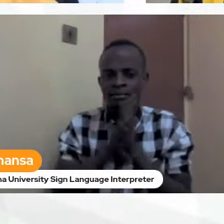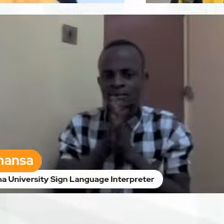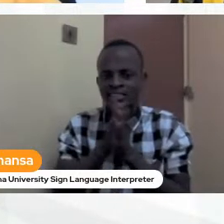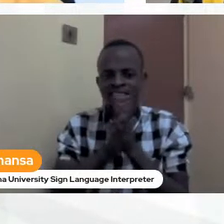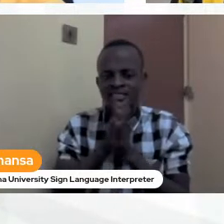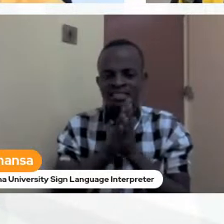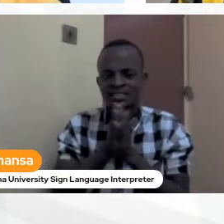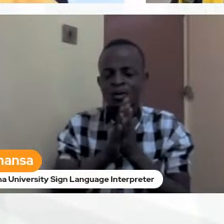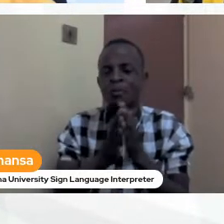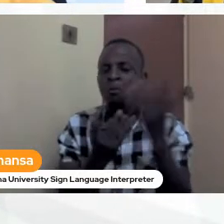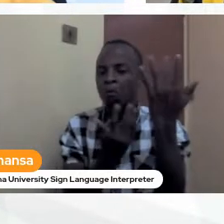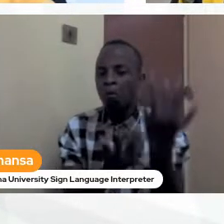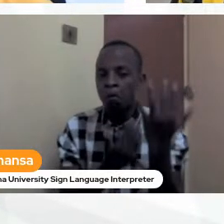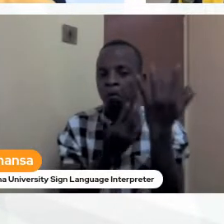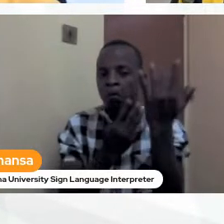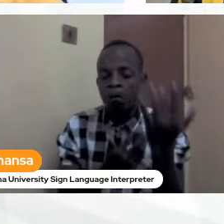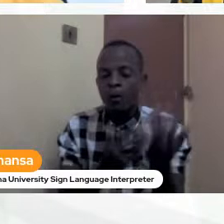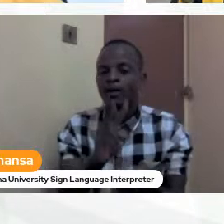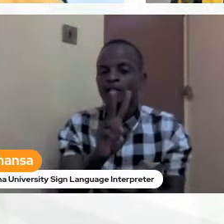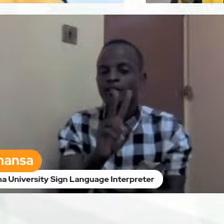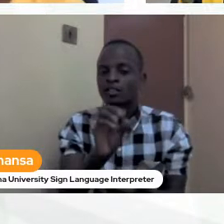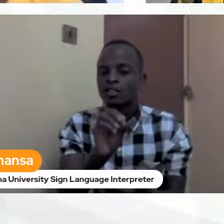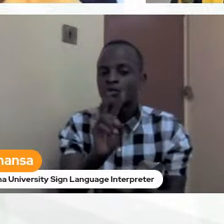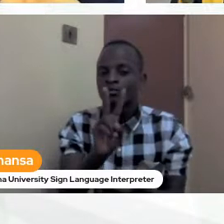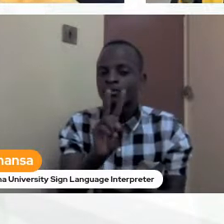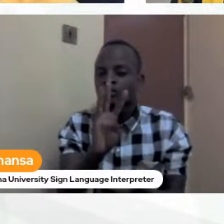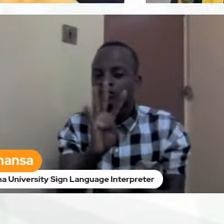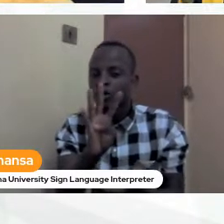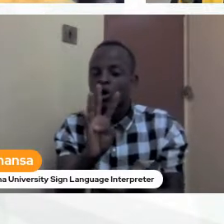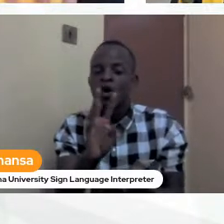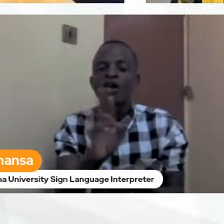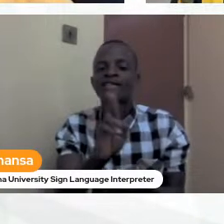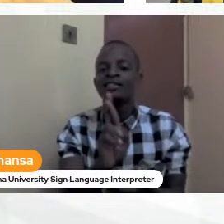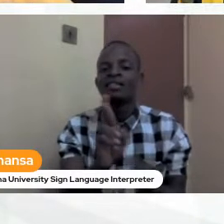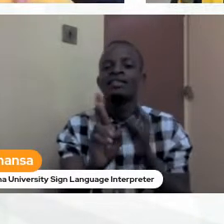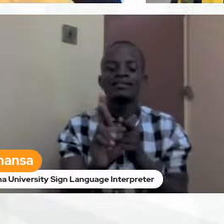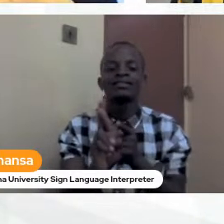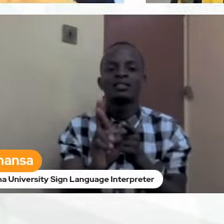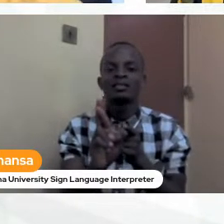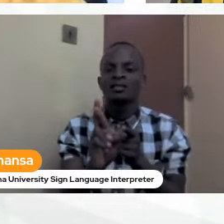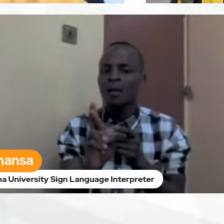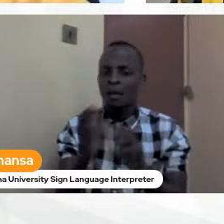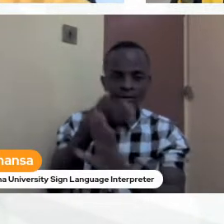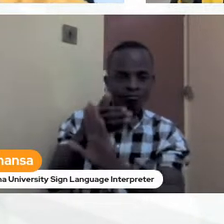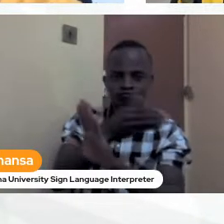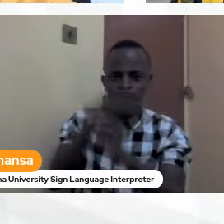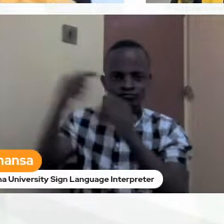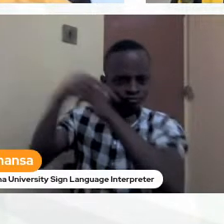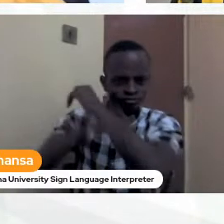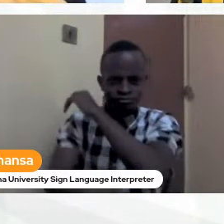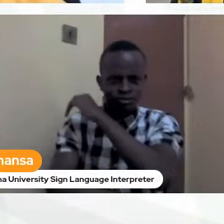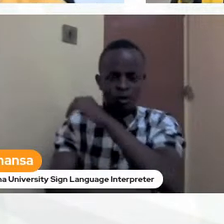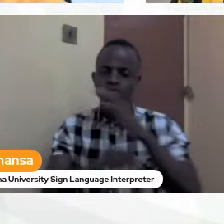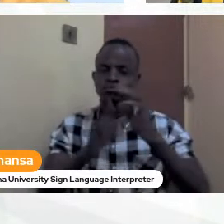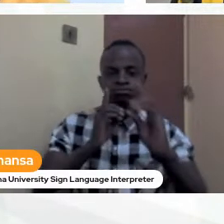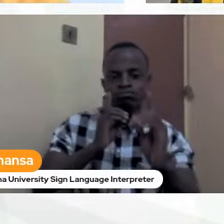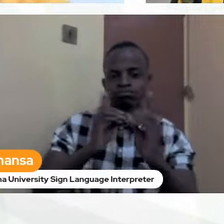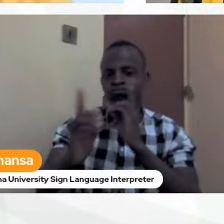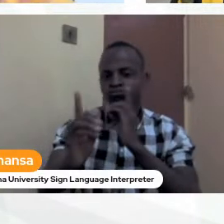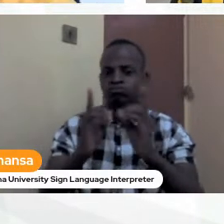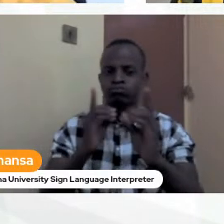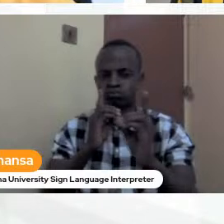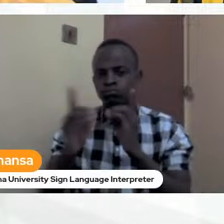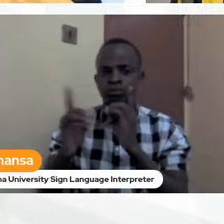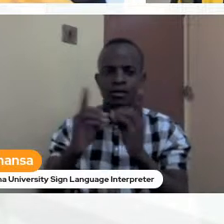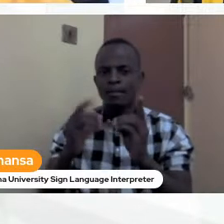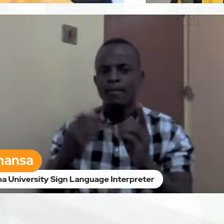equally as excited as I am for this year's show. So before we even dive deep into the discussion, would like to